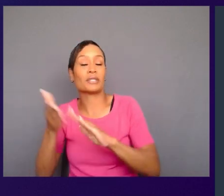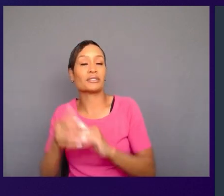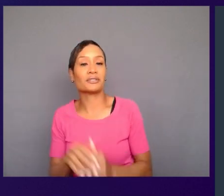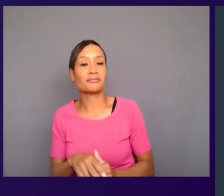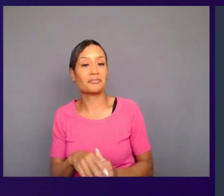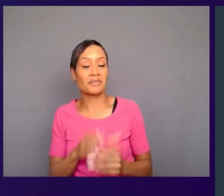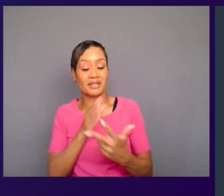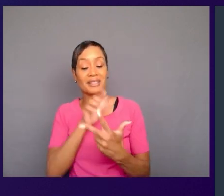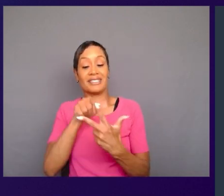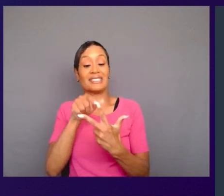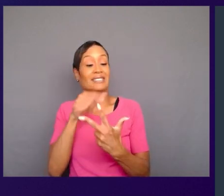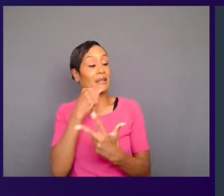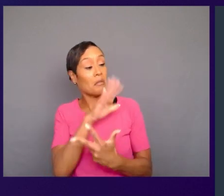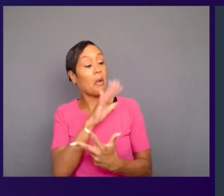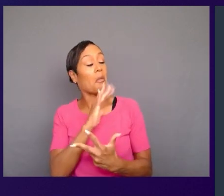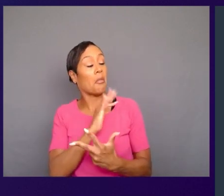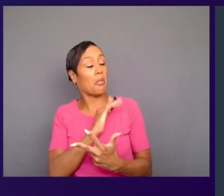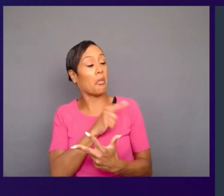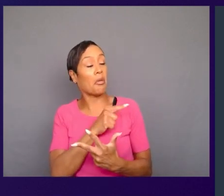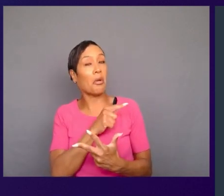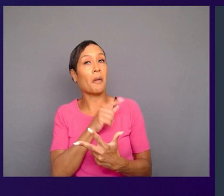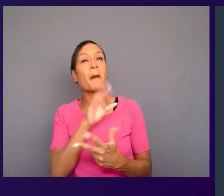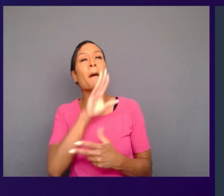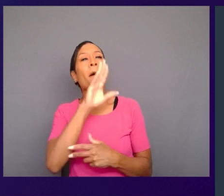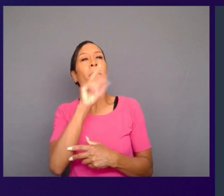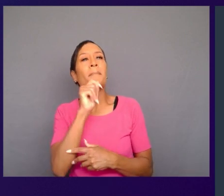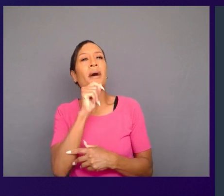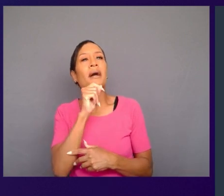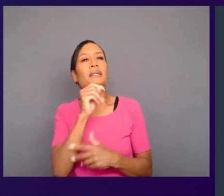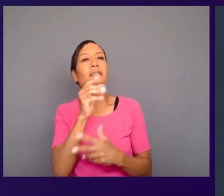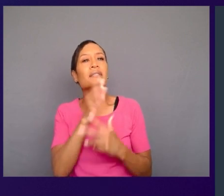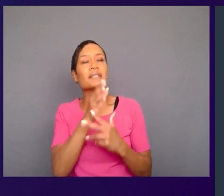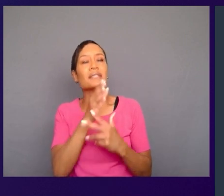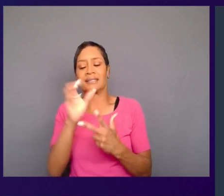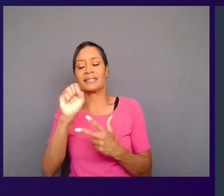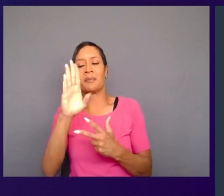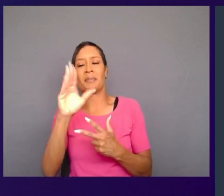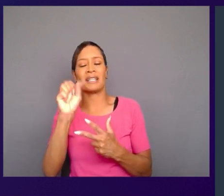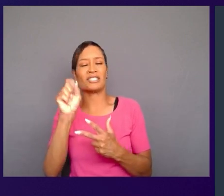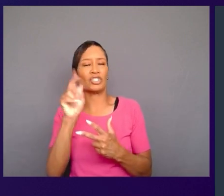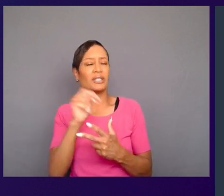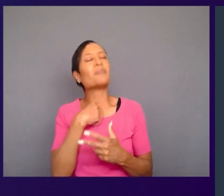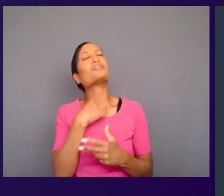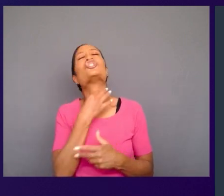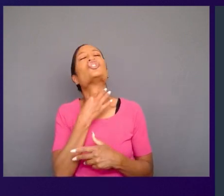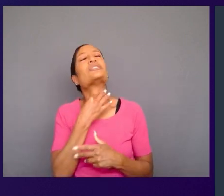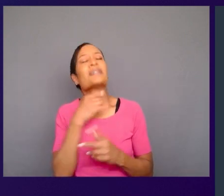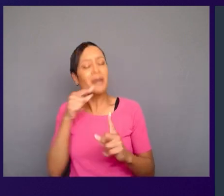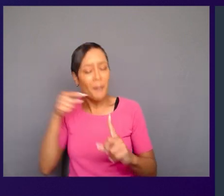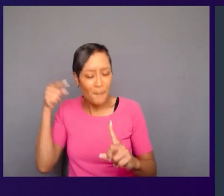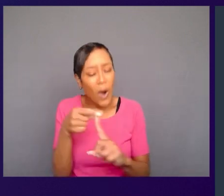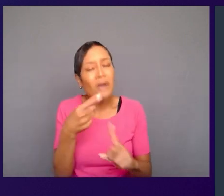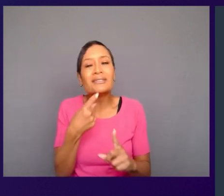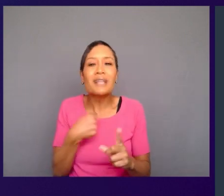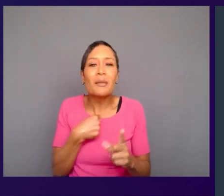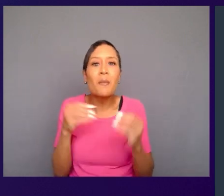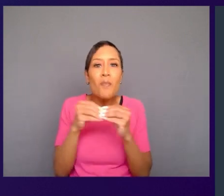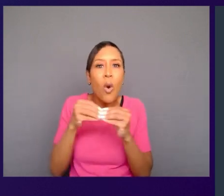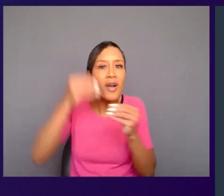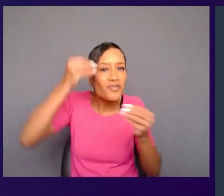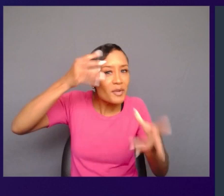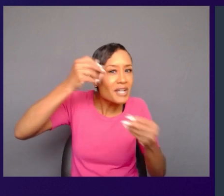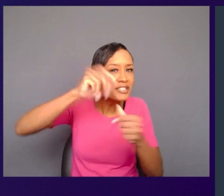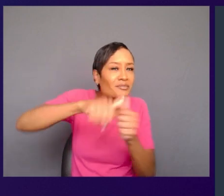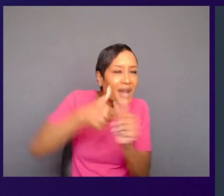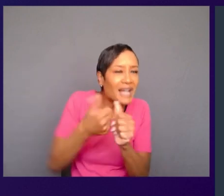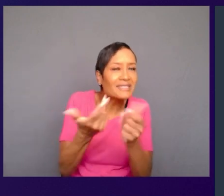say. But I guess the meat on the matter is, what else can you tell us? Any additional intel? Can you give us an